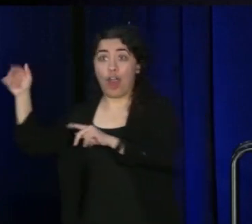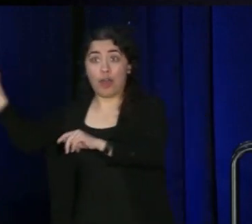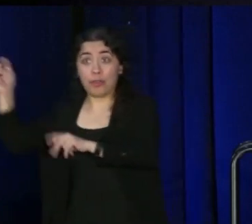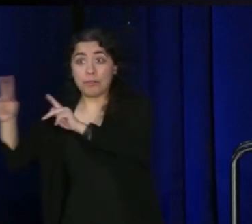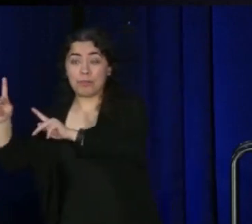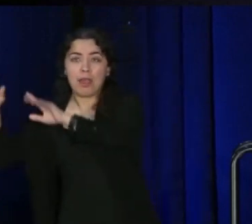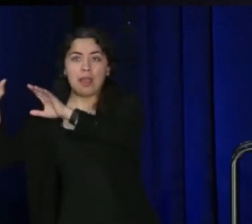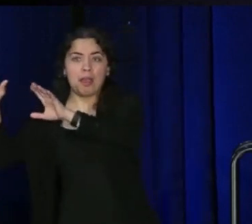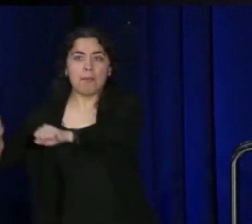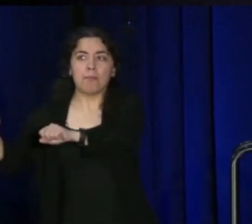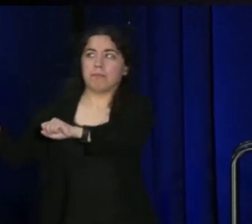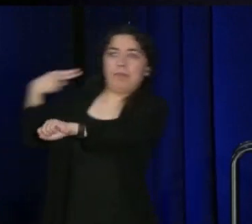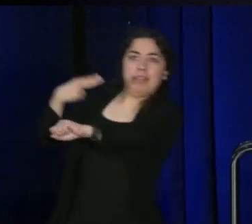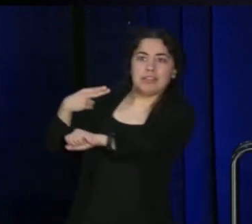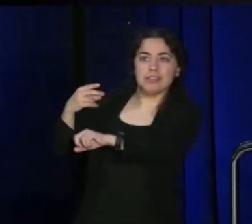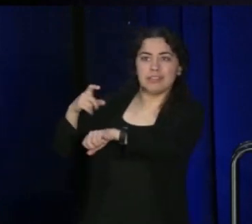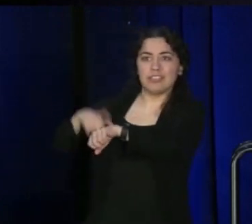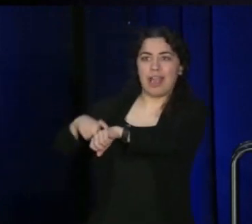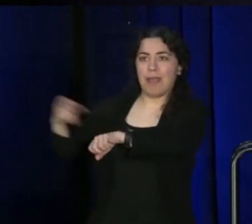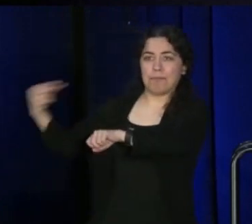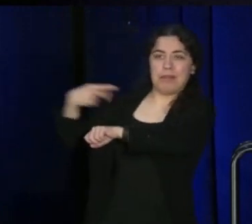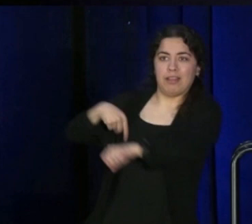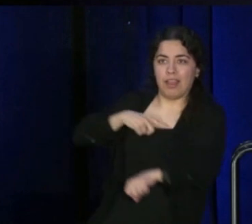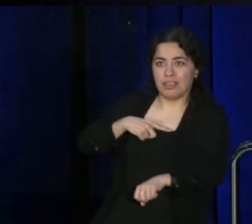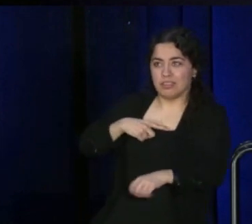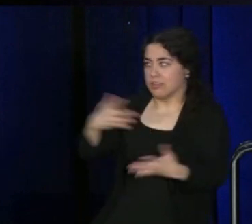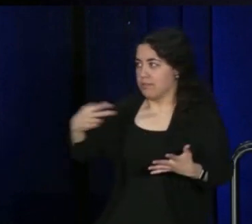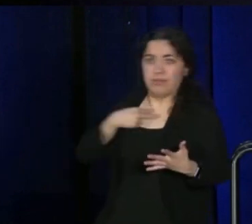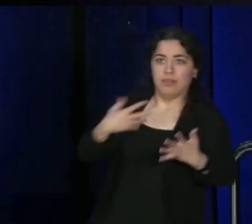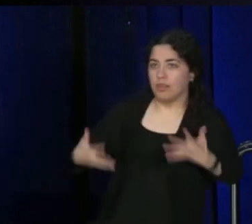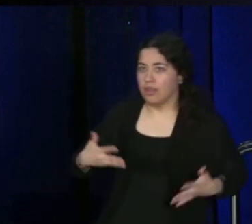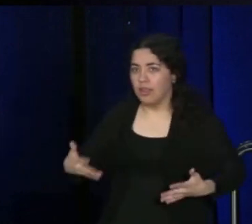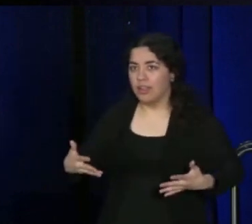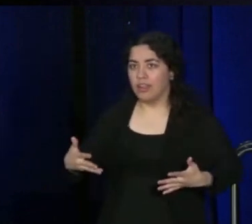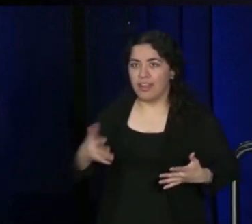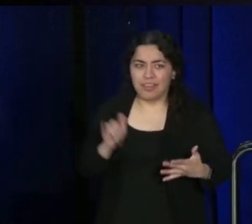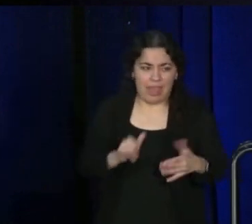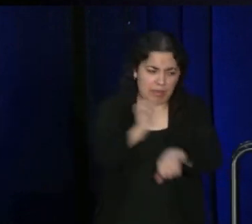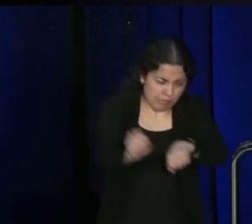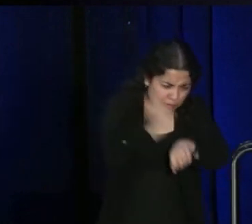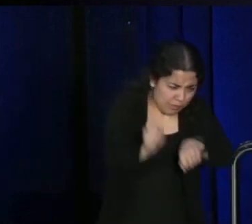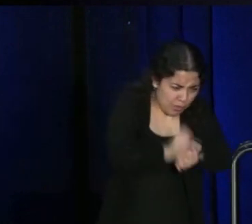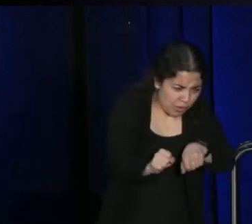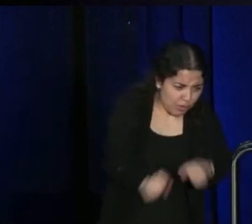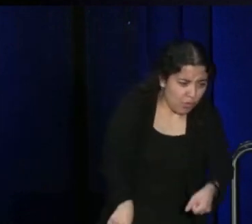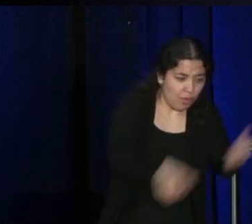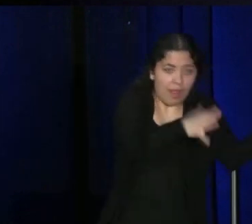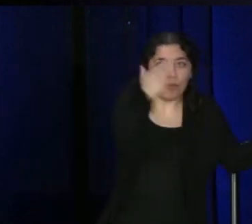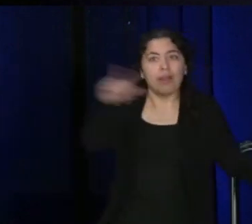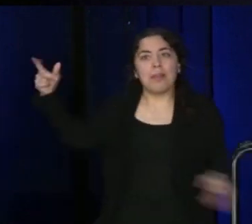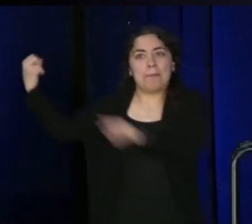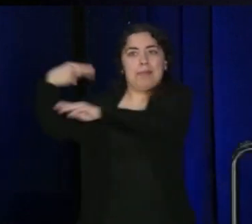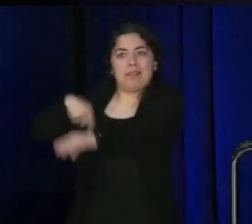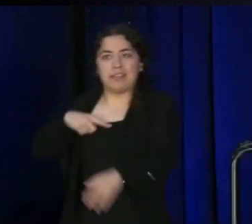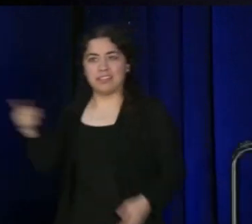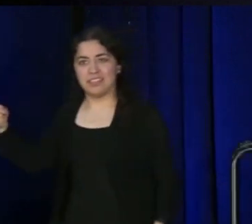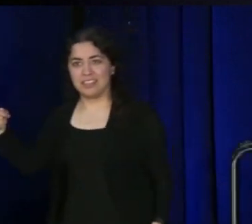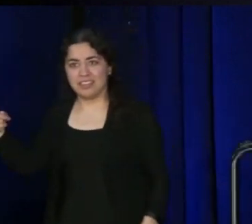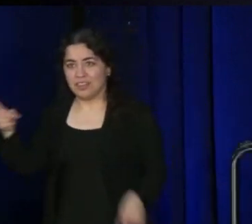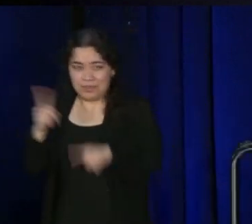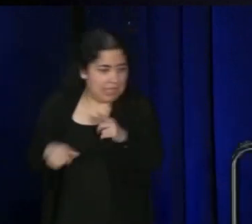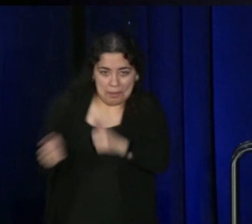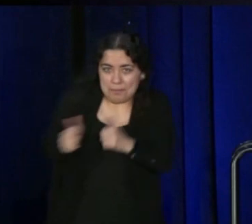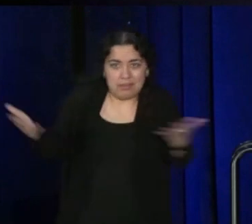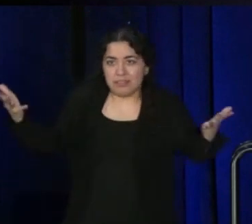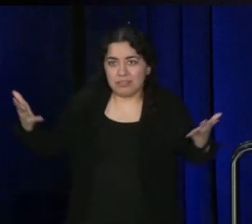and perfection of making the perfect software solution was ultimately thrown out. We had nothing to compete with anymore. We were